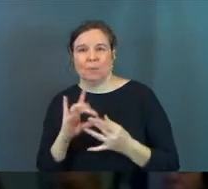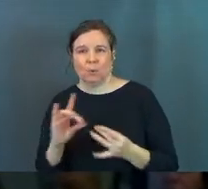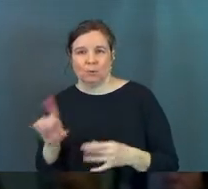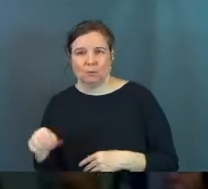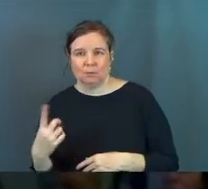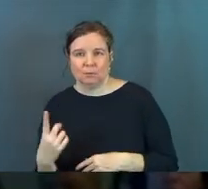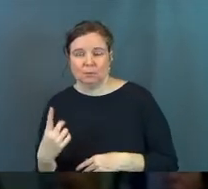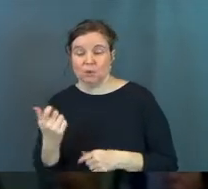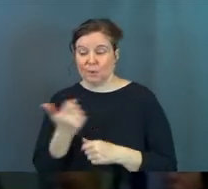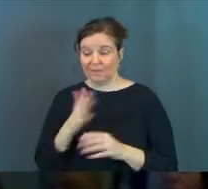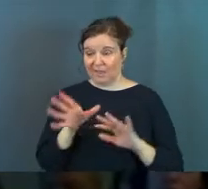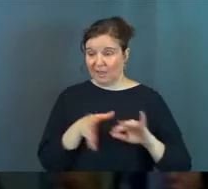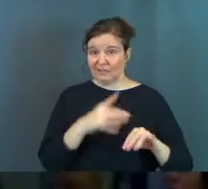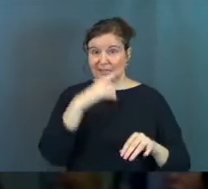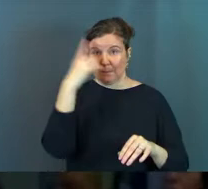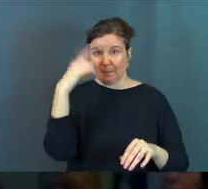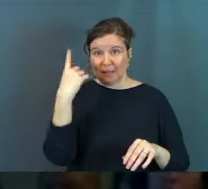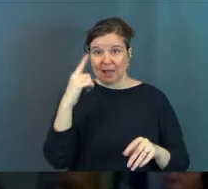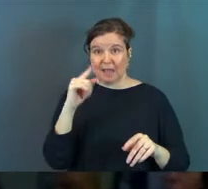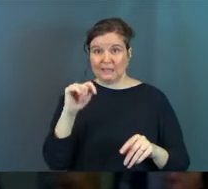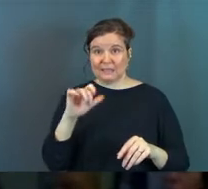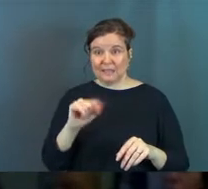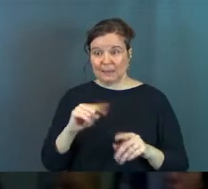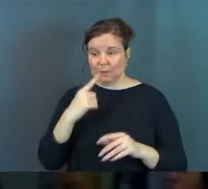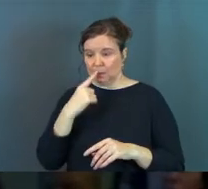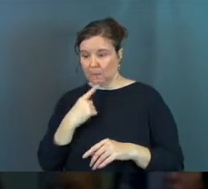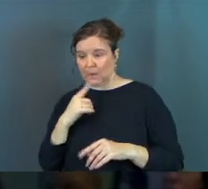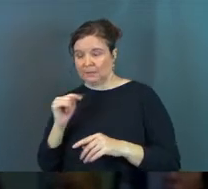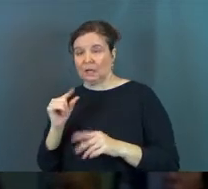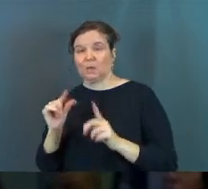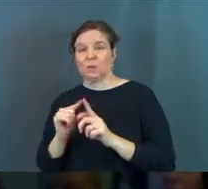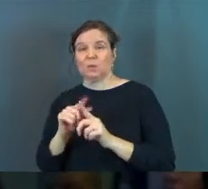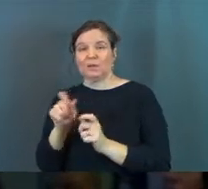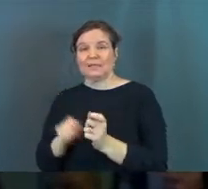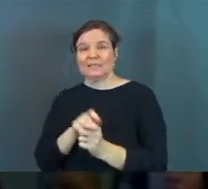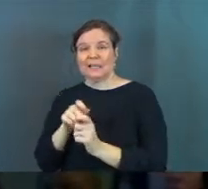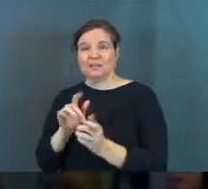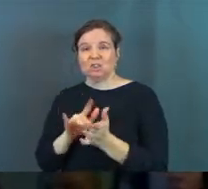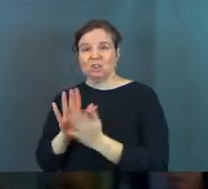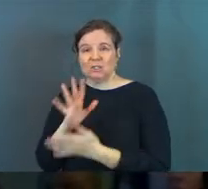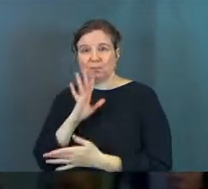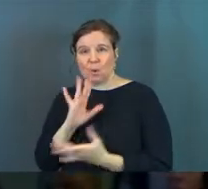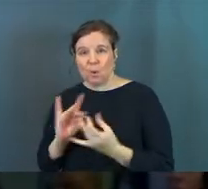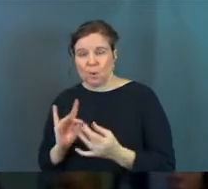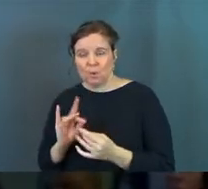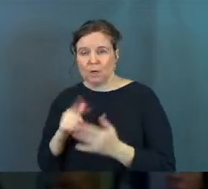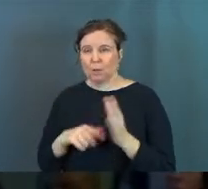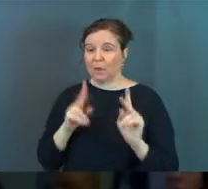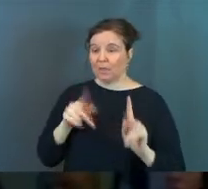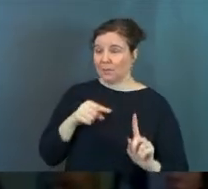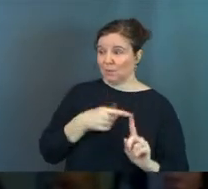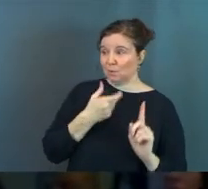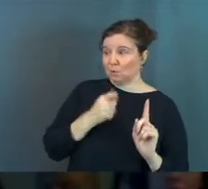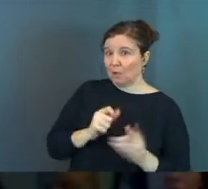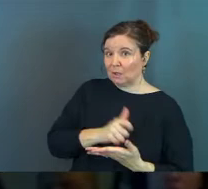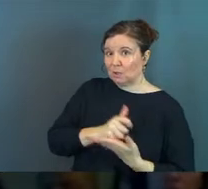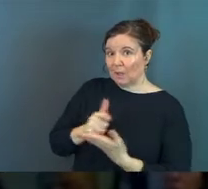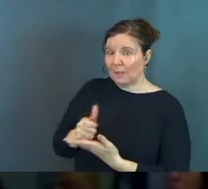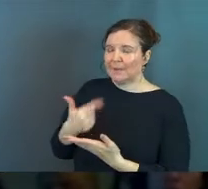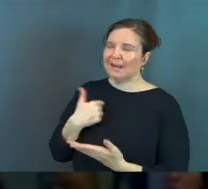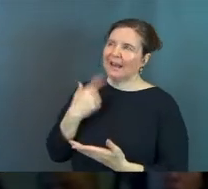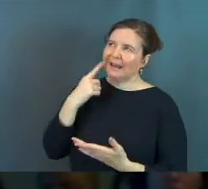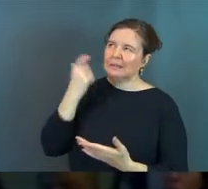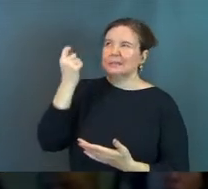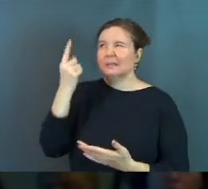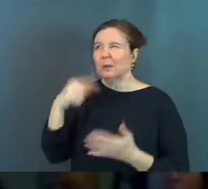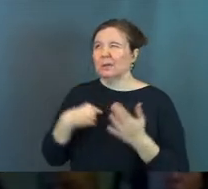spoke. So everything else is black text, but the red text are the words exactly that Jesus spoke. And what the person trying to help him, and I